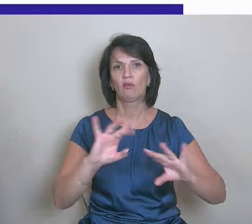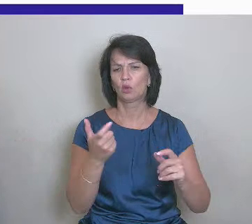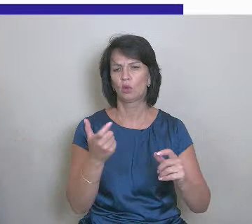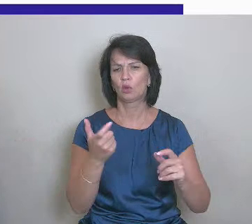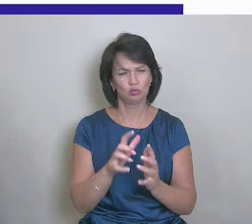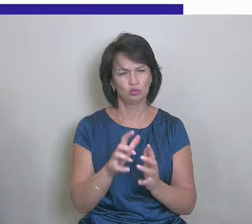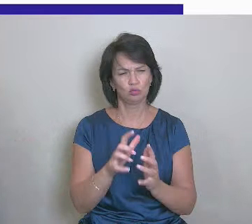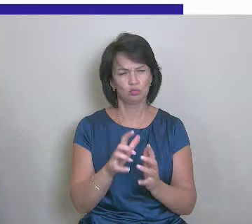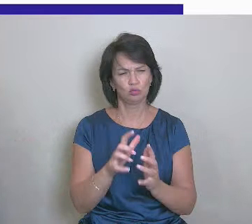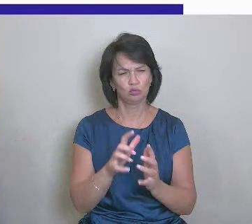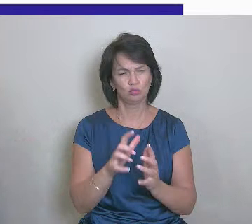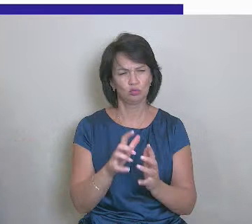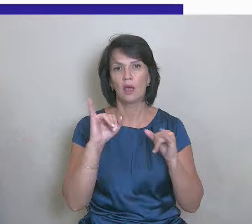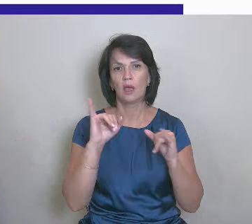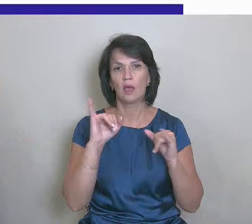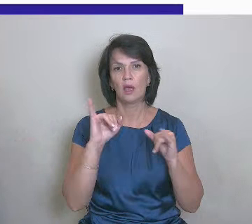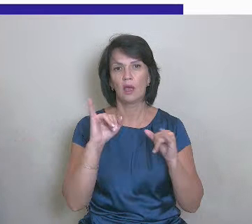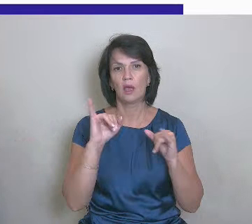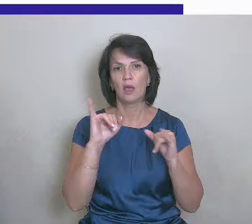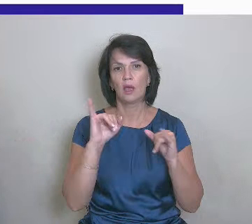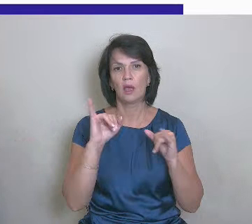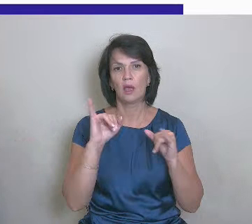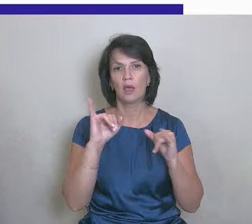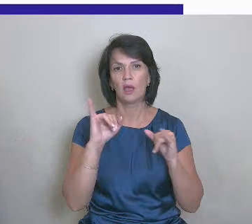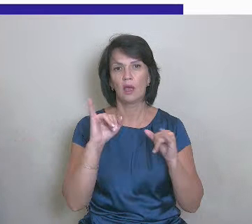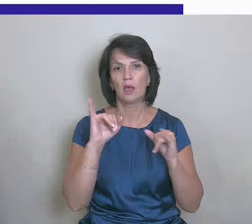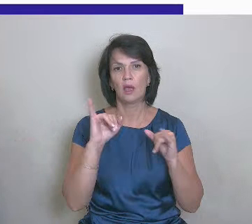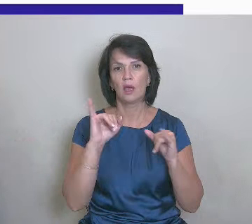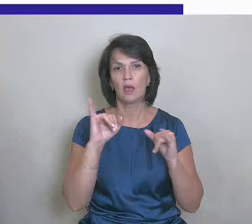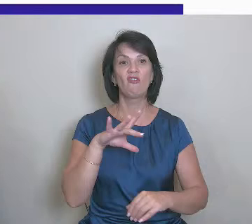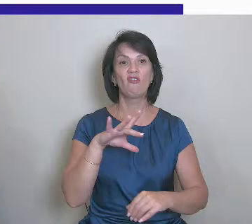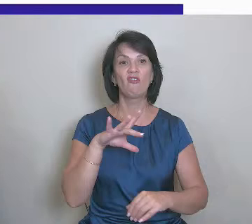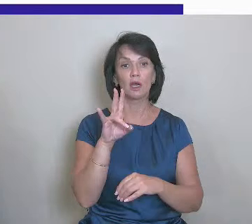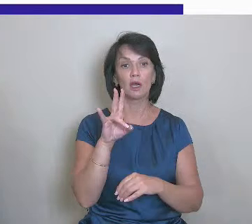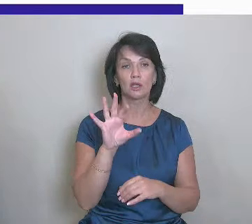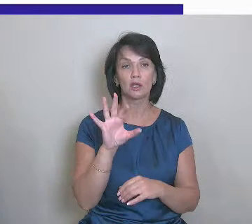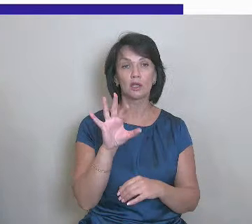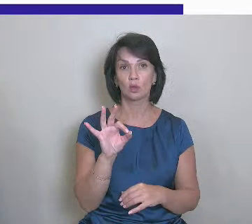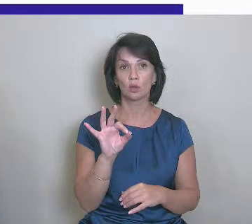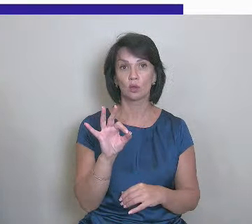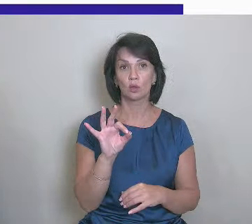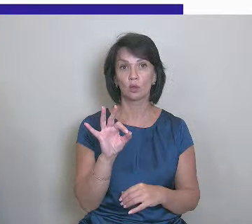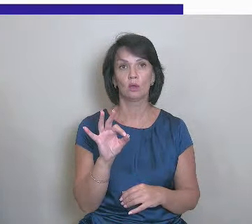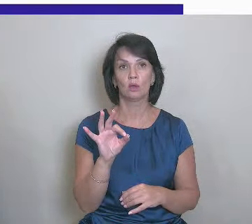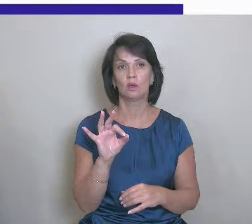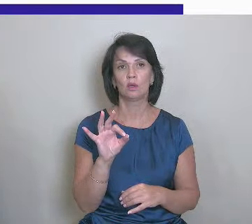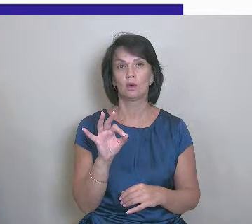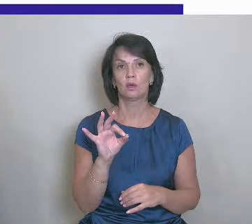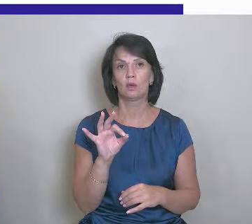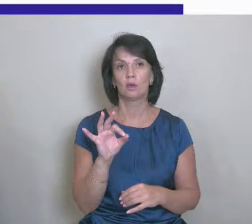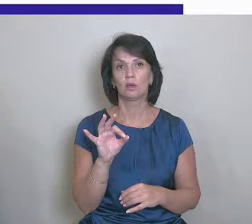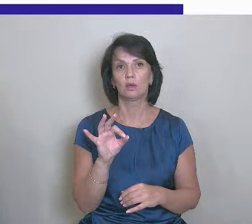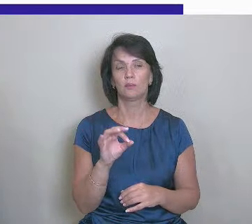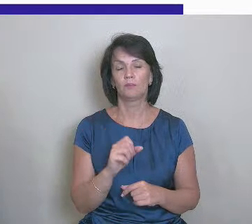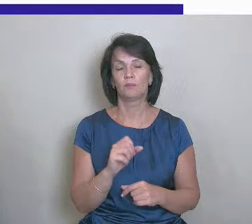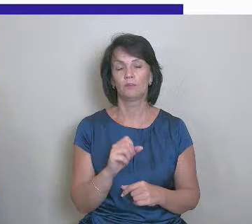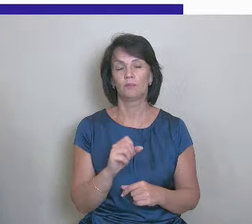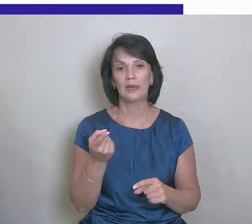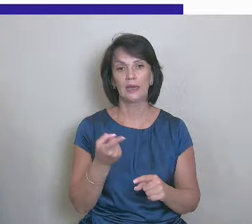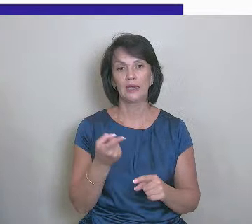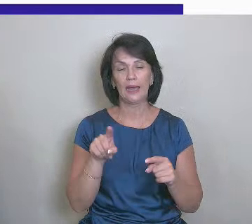conducting elections. That's why we have this kind of broad subject matter for the discussion of today's webinar. In